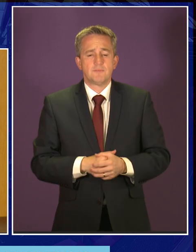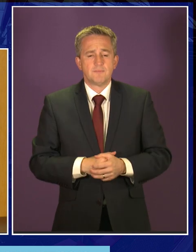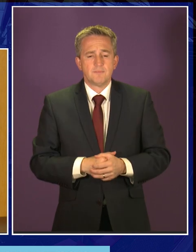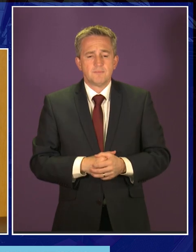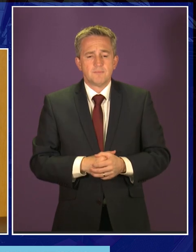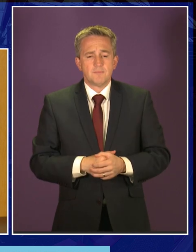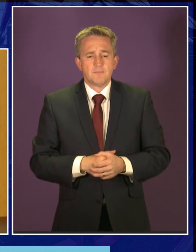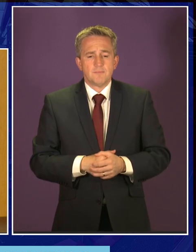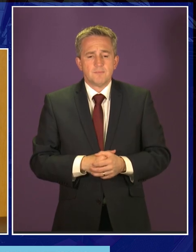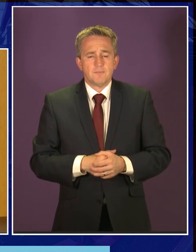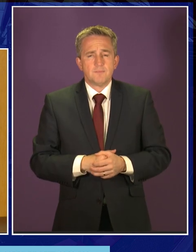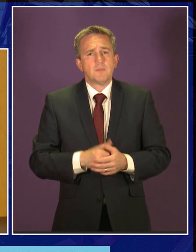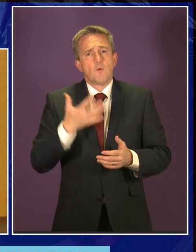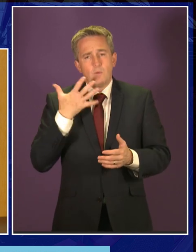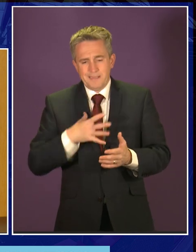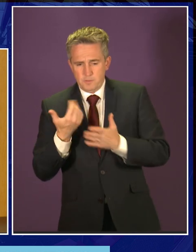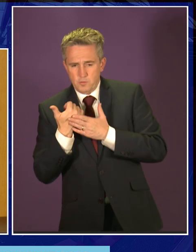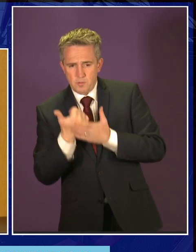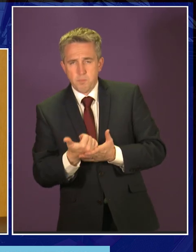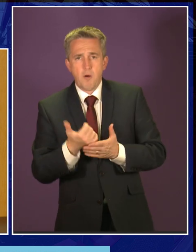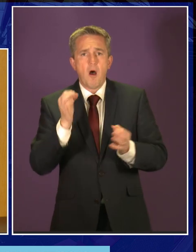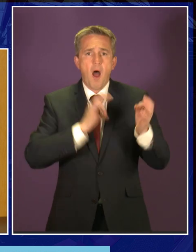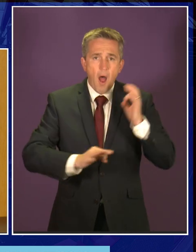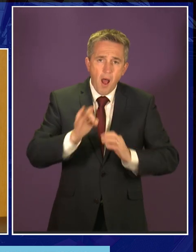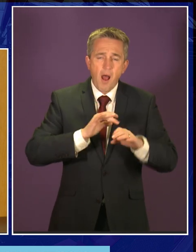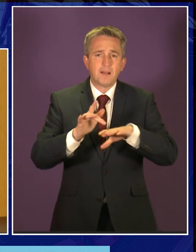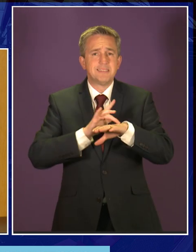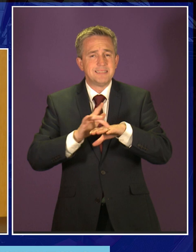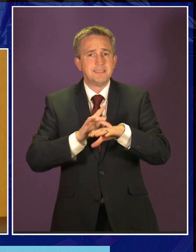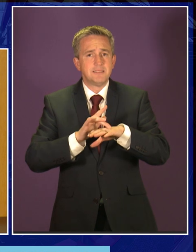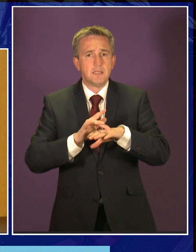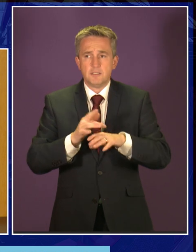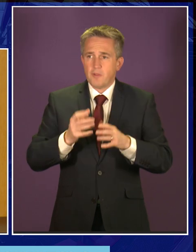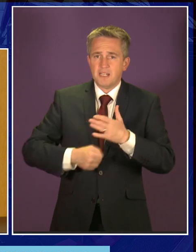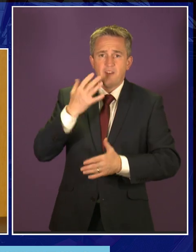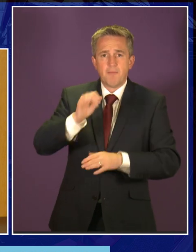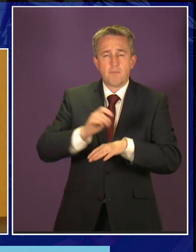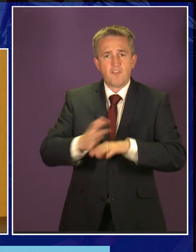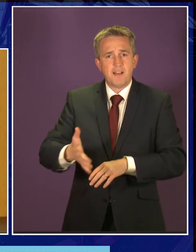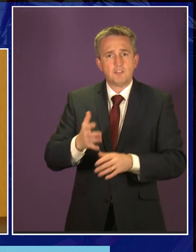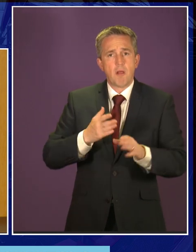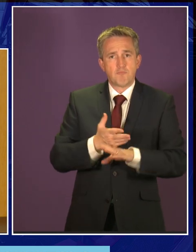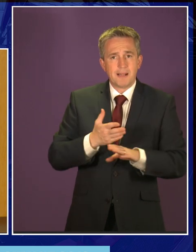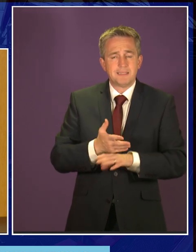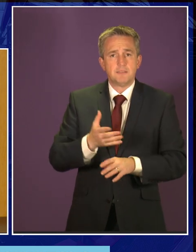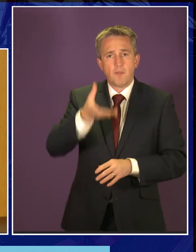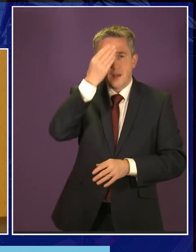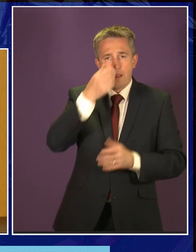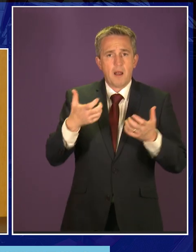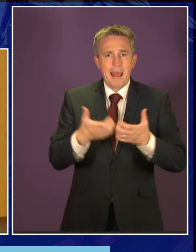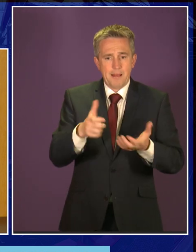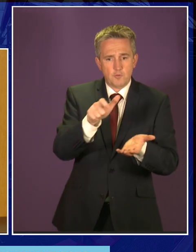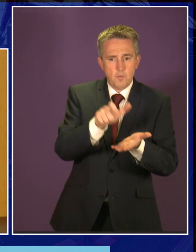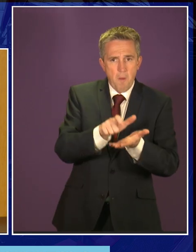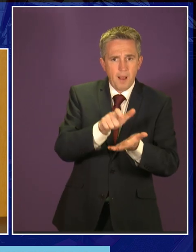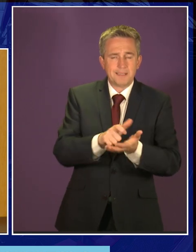It's also about supporting artists' own self-sustainability in professional practice, in knowledge of marketing, business